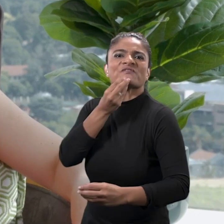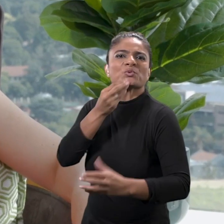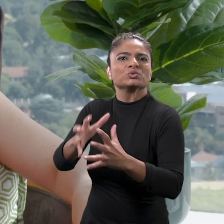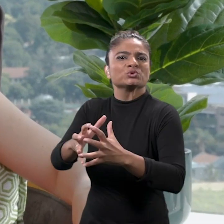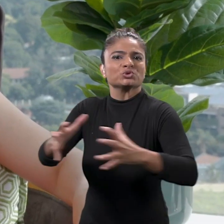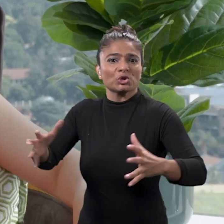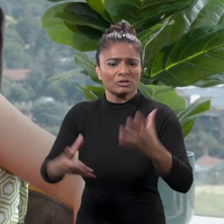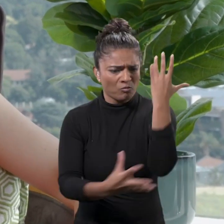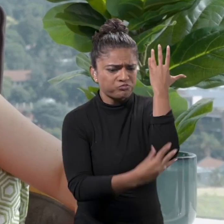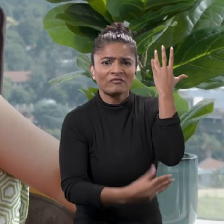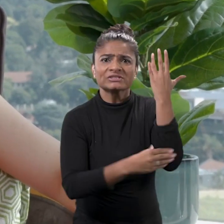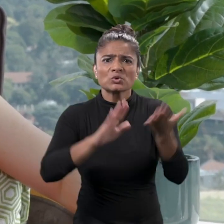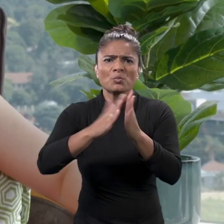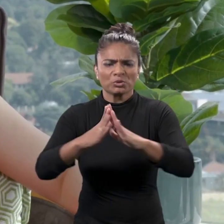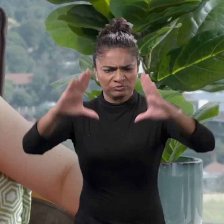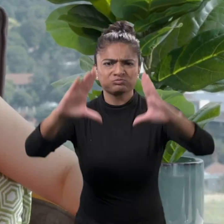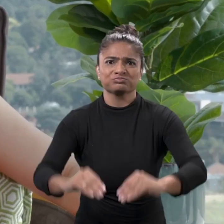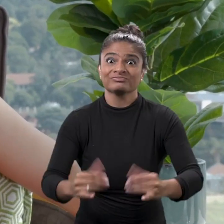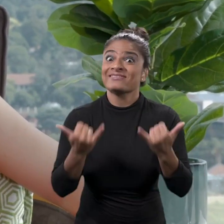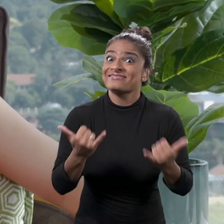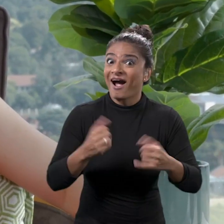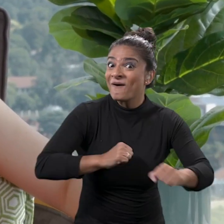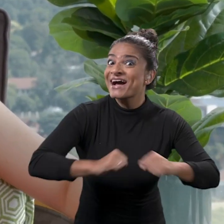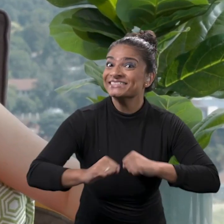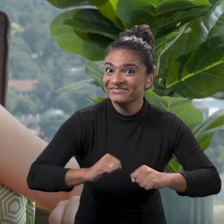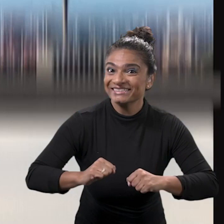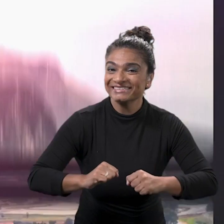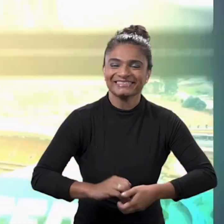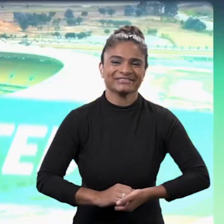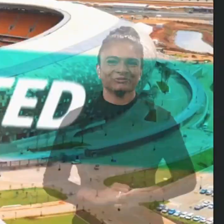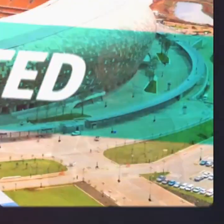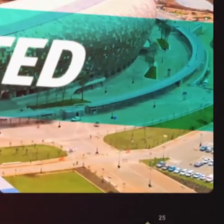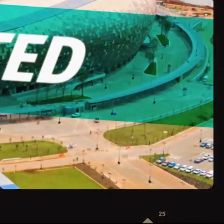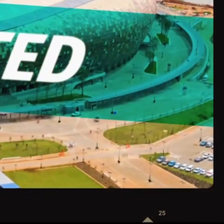en het armoede in hul gemeenskappe verlig. Now let's get activated.